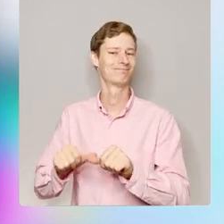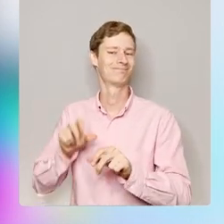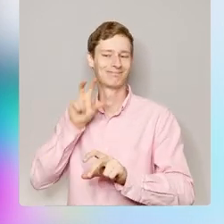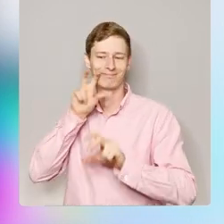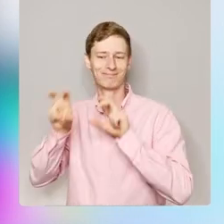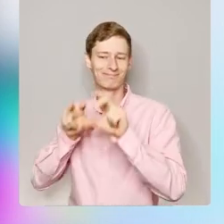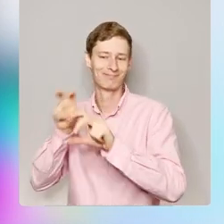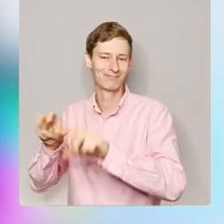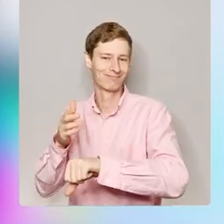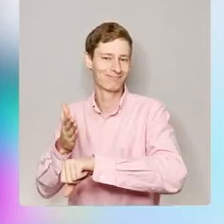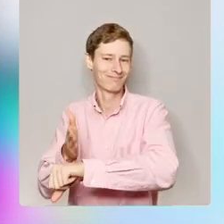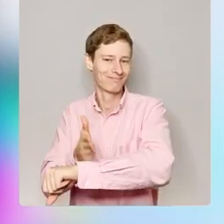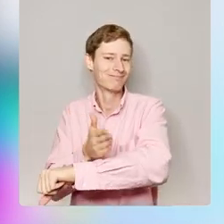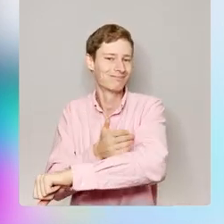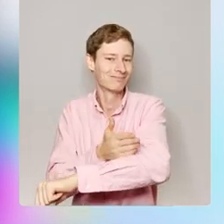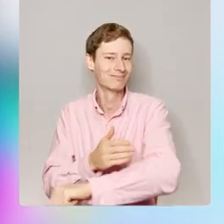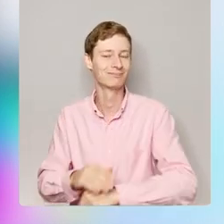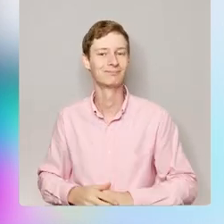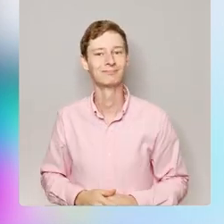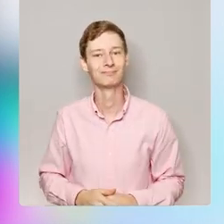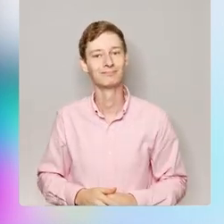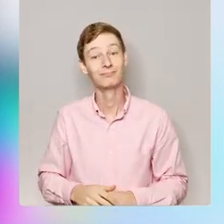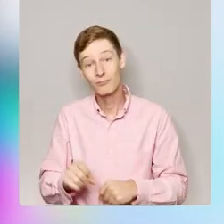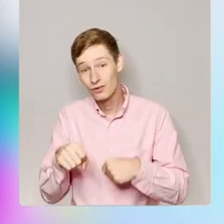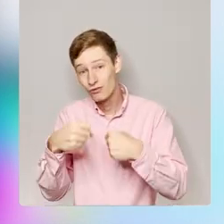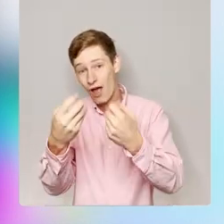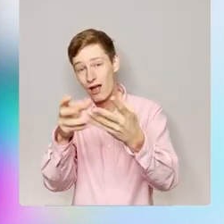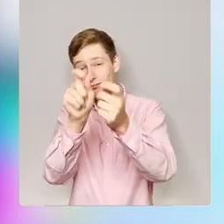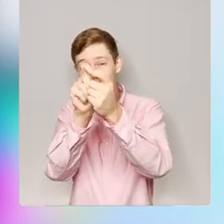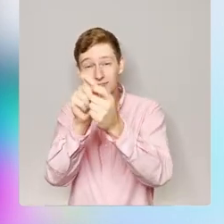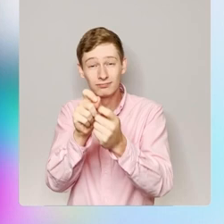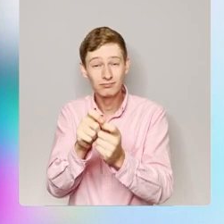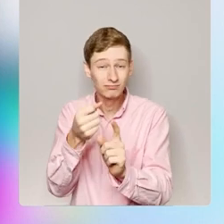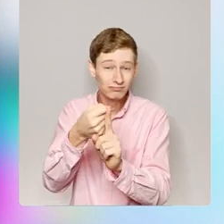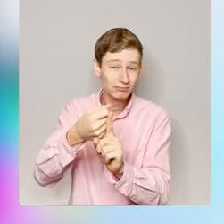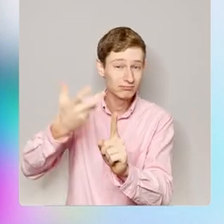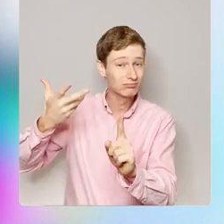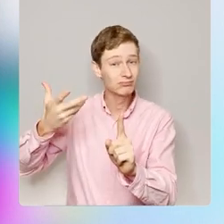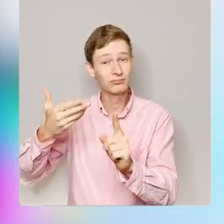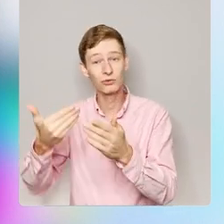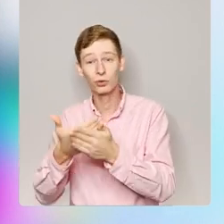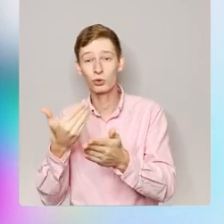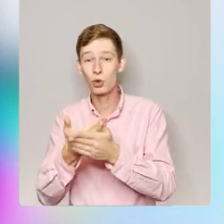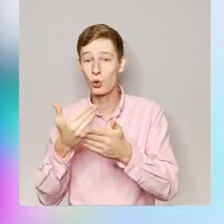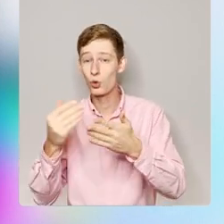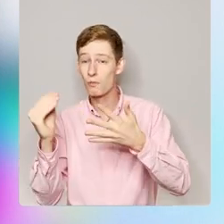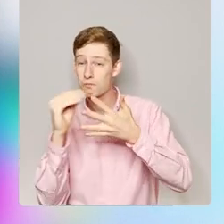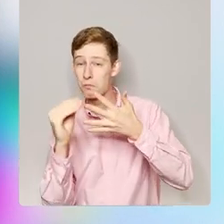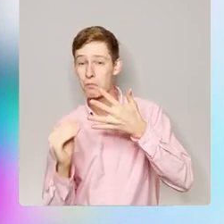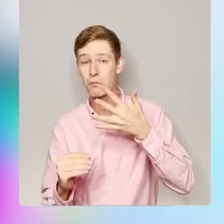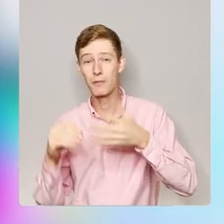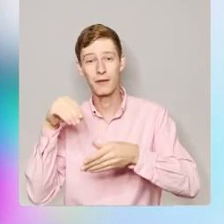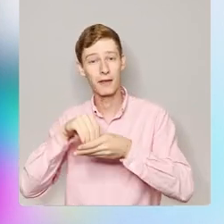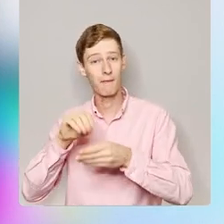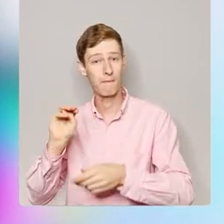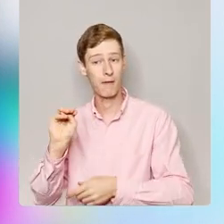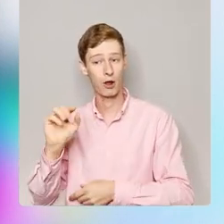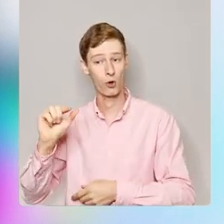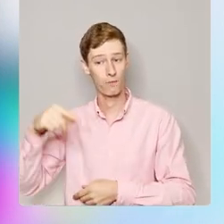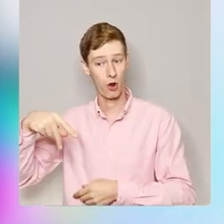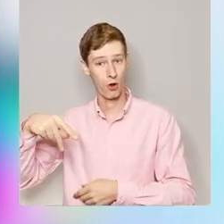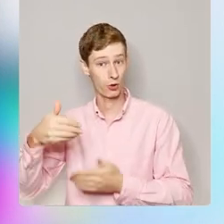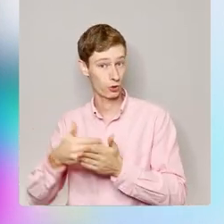better. Now, to detail some of the new features of the MetaQuest Pro, as well as great new tech we're building